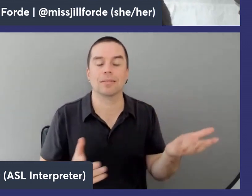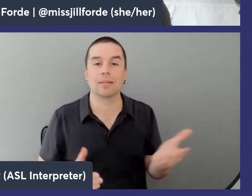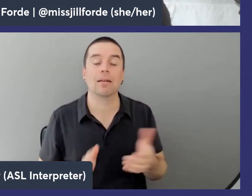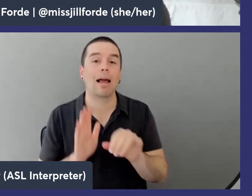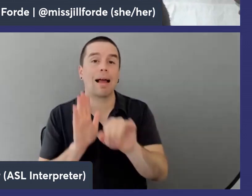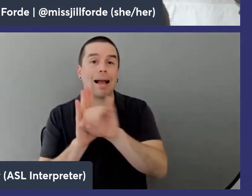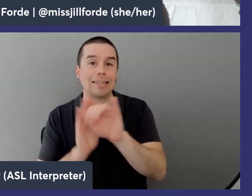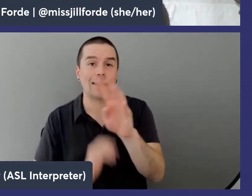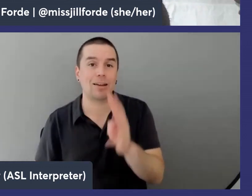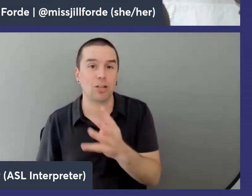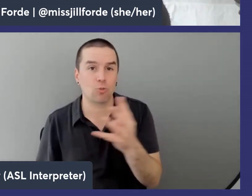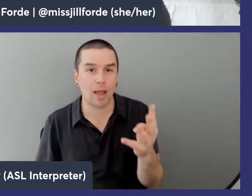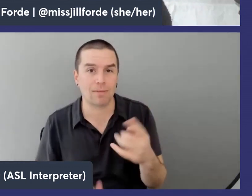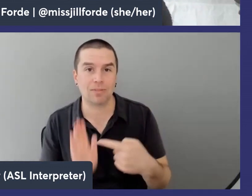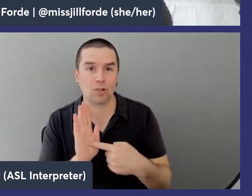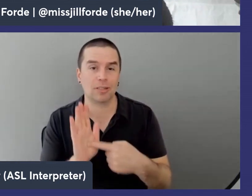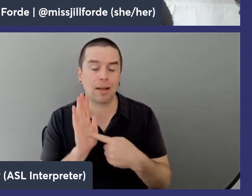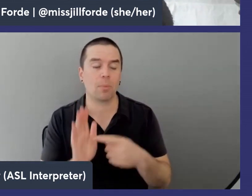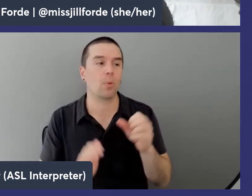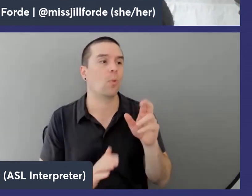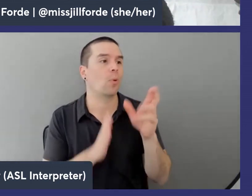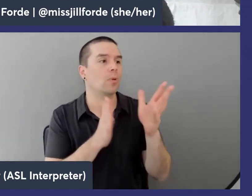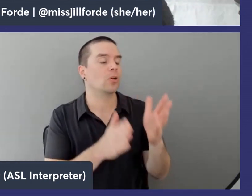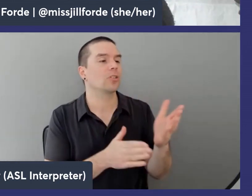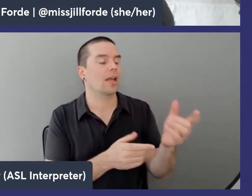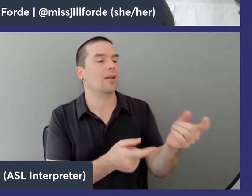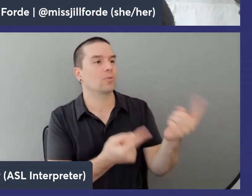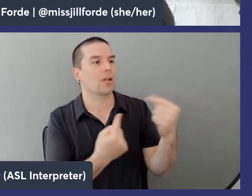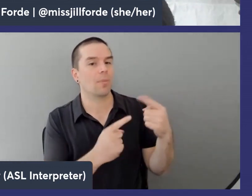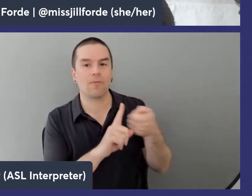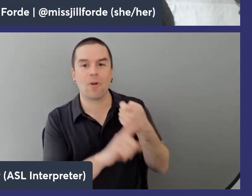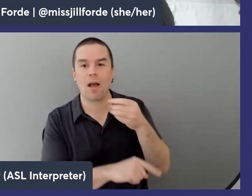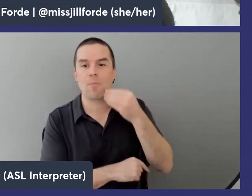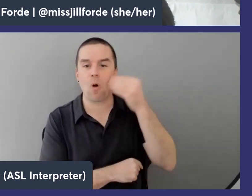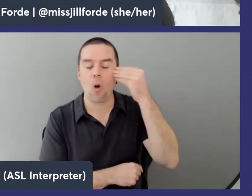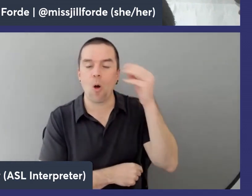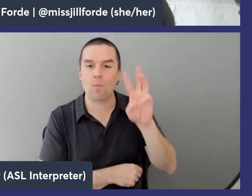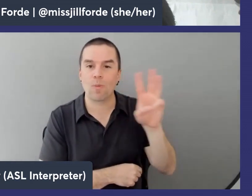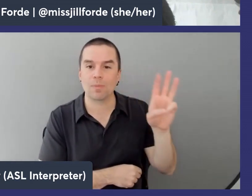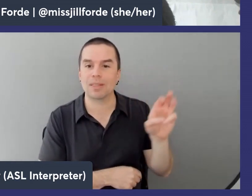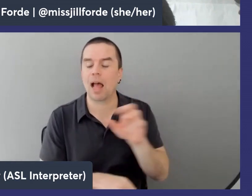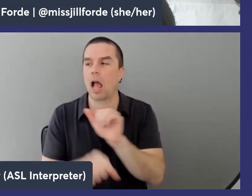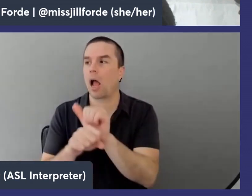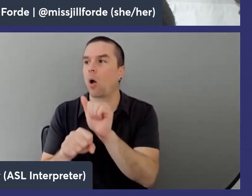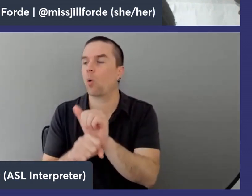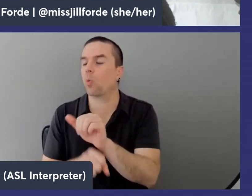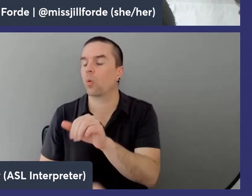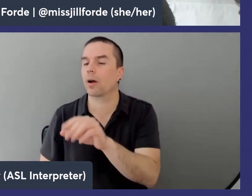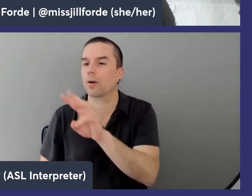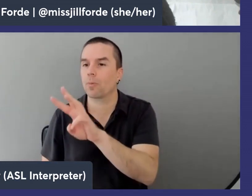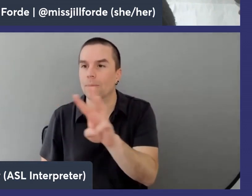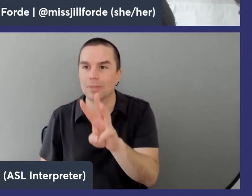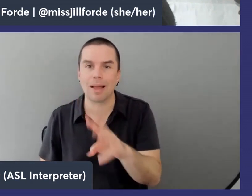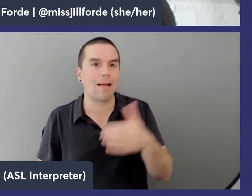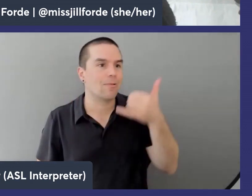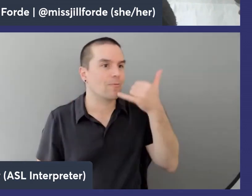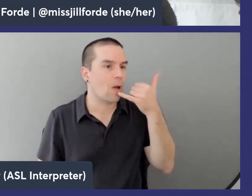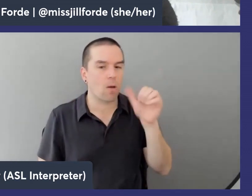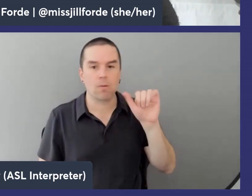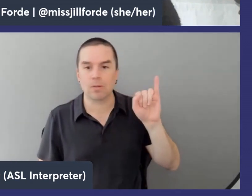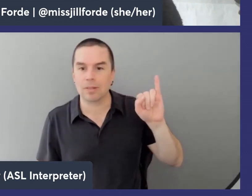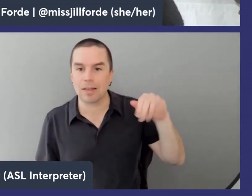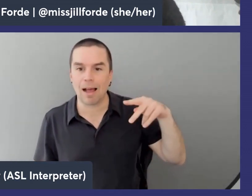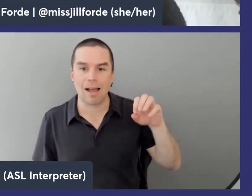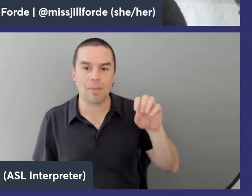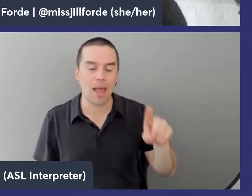somebody coming in from their home website, their work website, their phone, their iPad, and trying to kind of